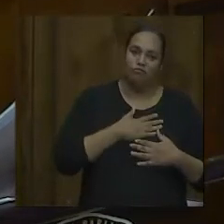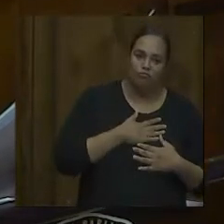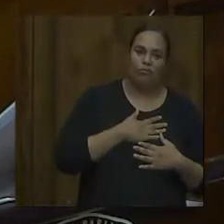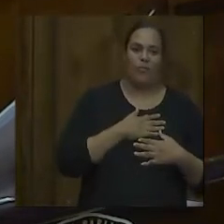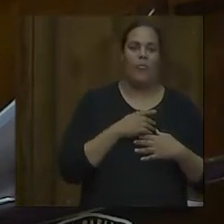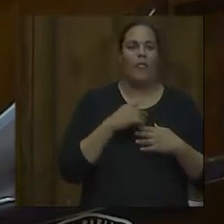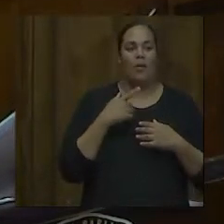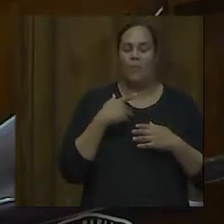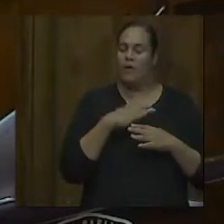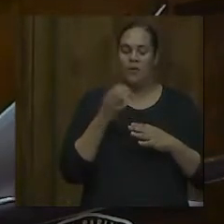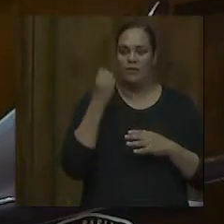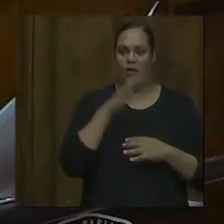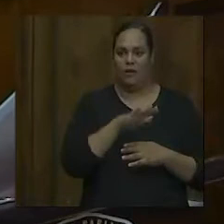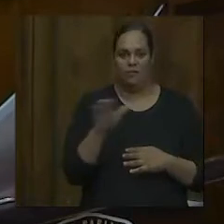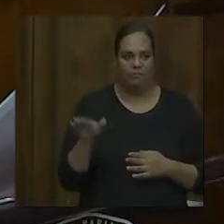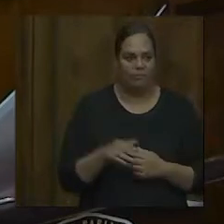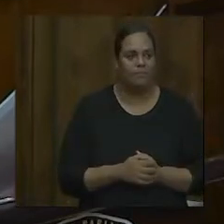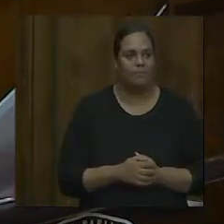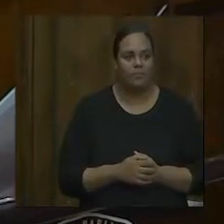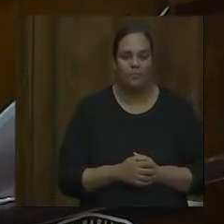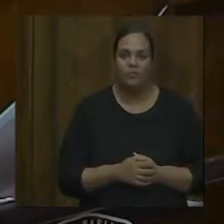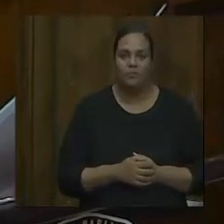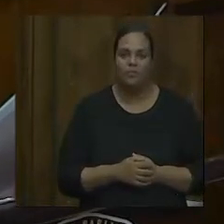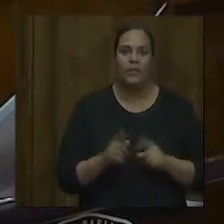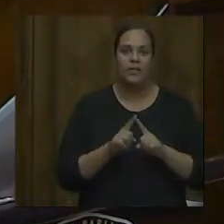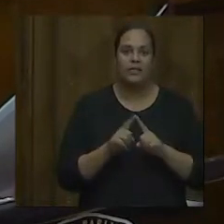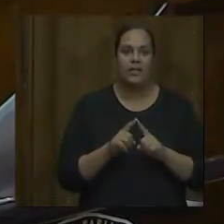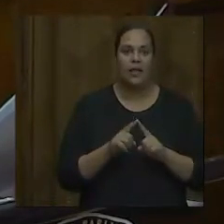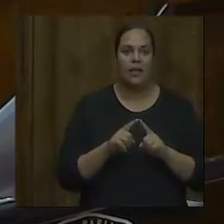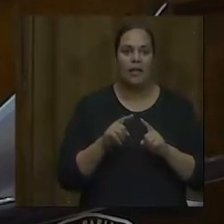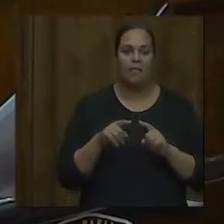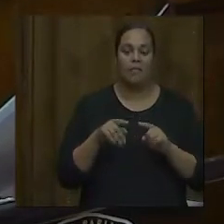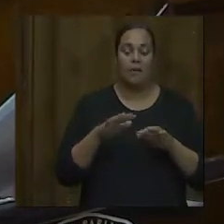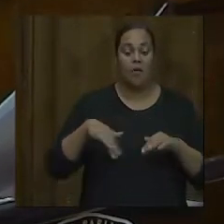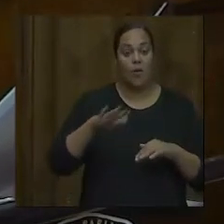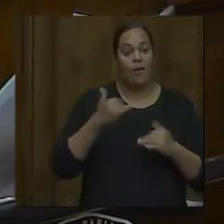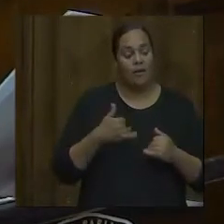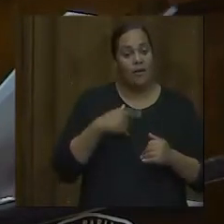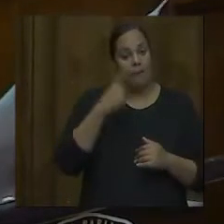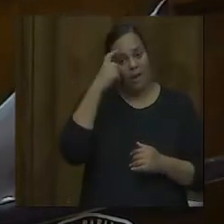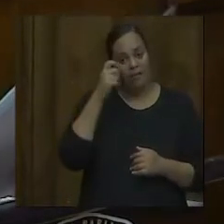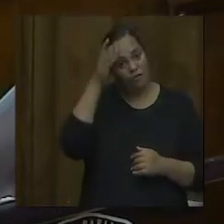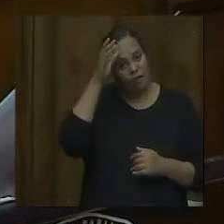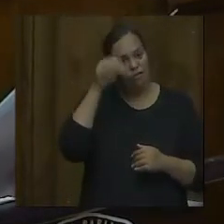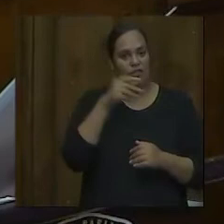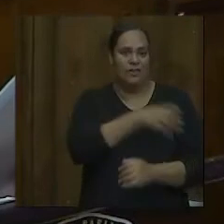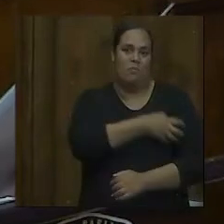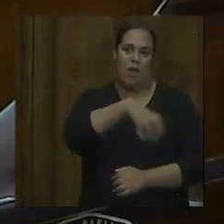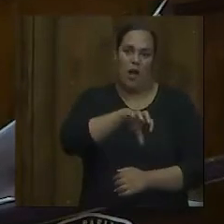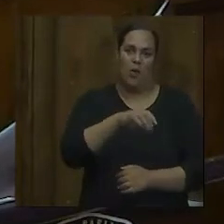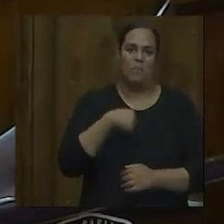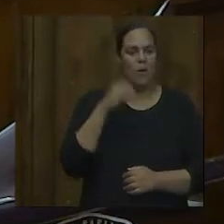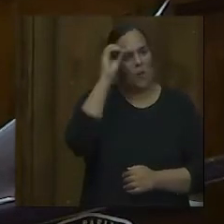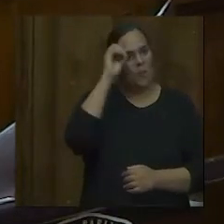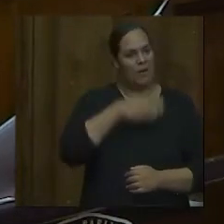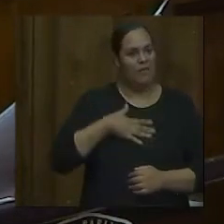nie onopgemerk nie. Contrary to the popular belief that knowledge is power, I am of the opinion that